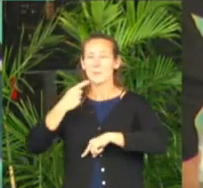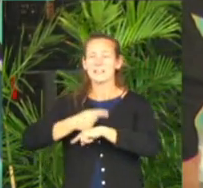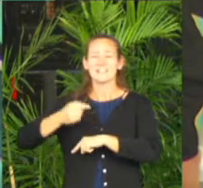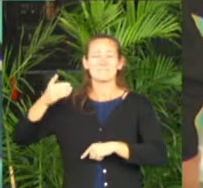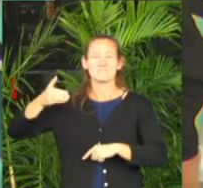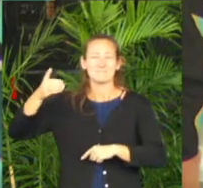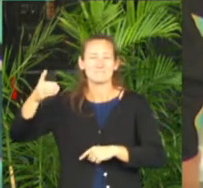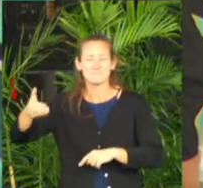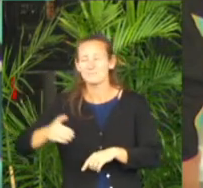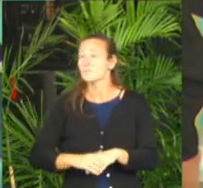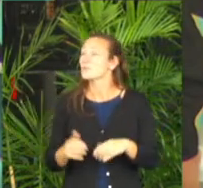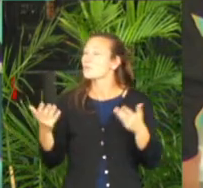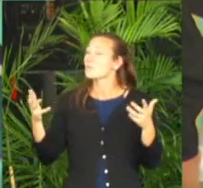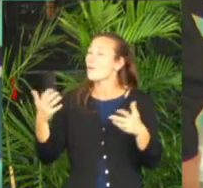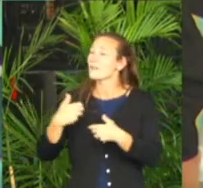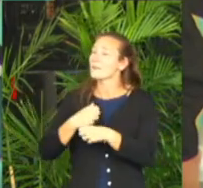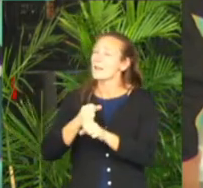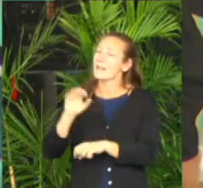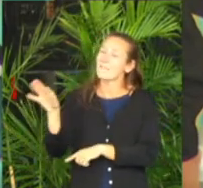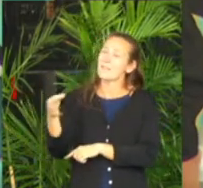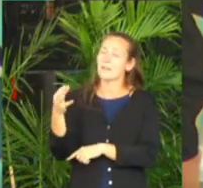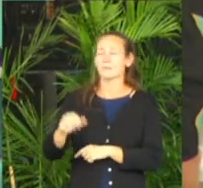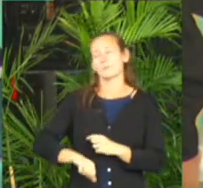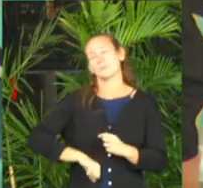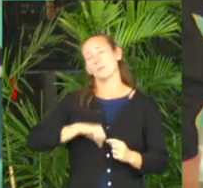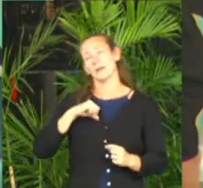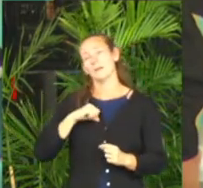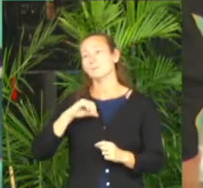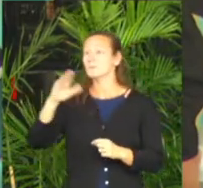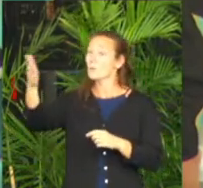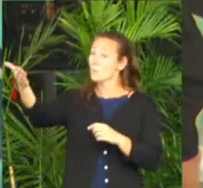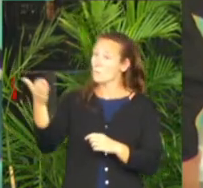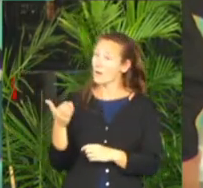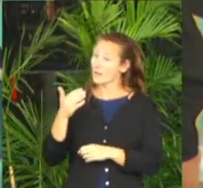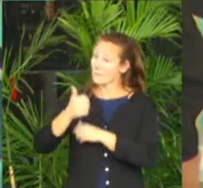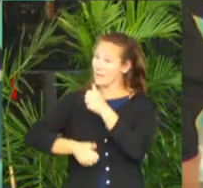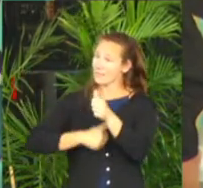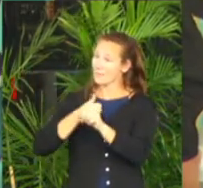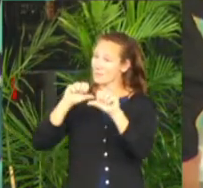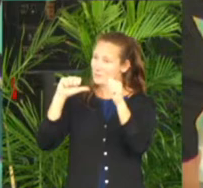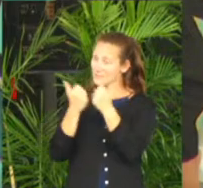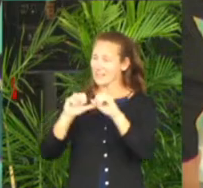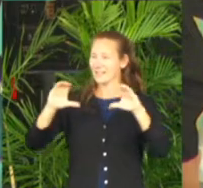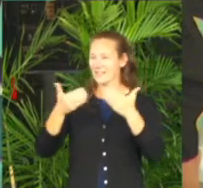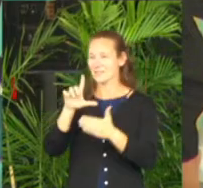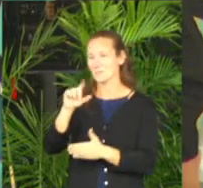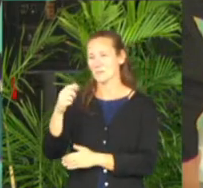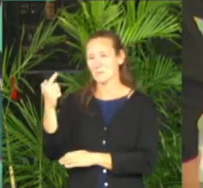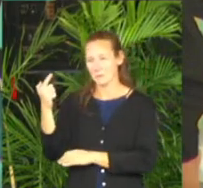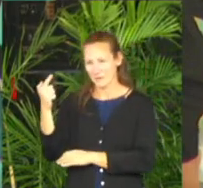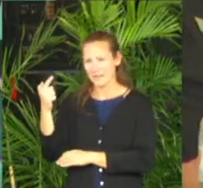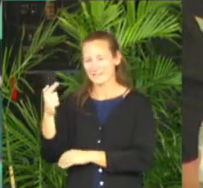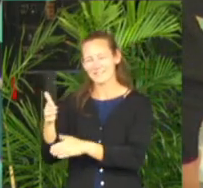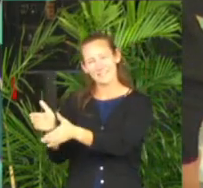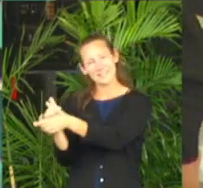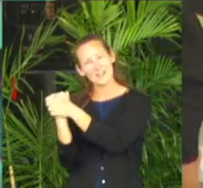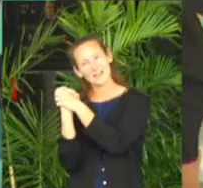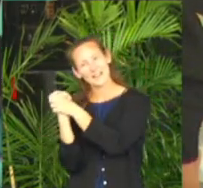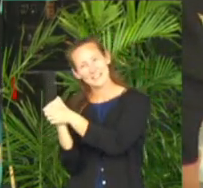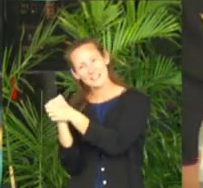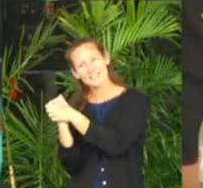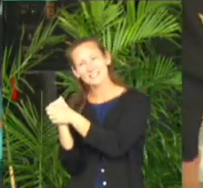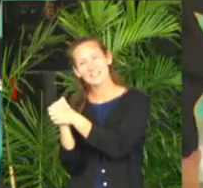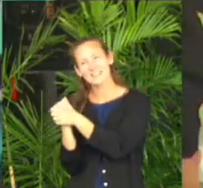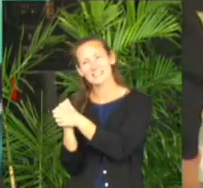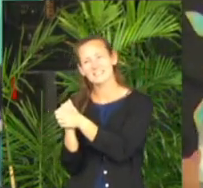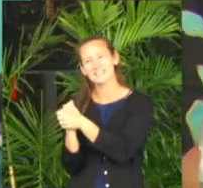already making Flagler so proud. Welcome to the Alumni Association Class of 2021. Congratulations